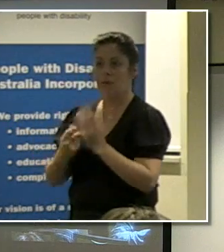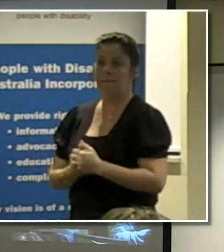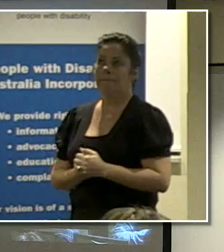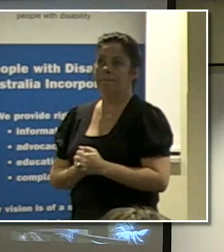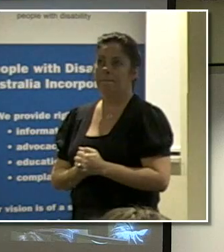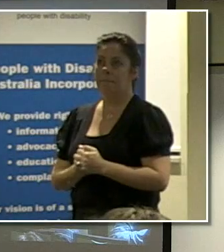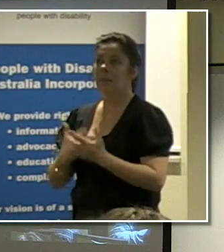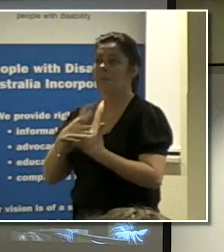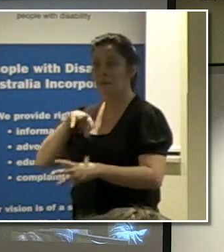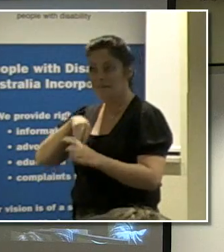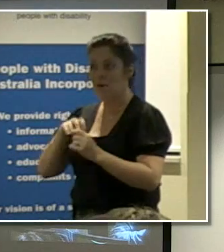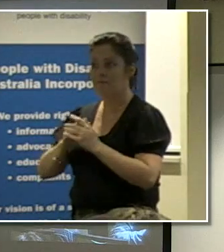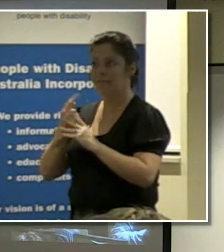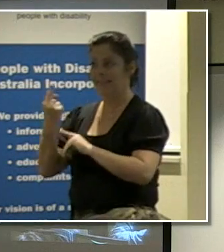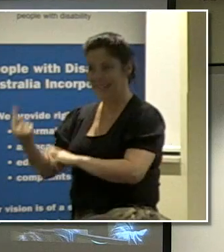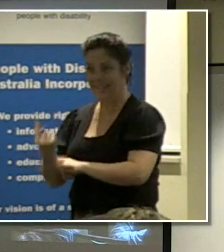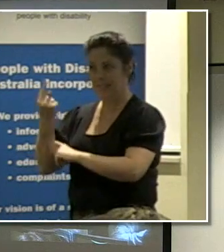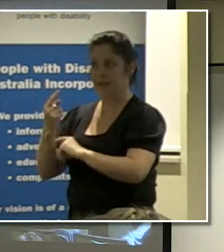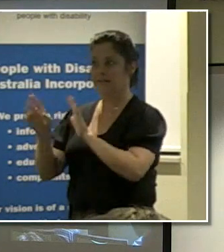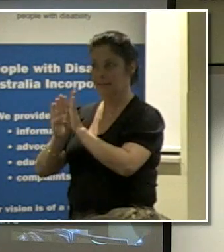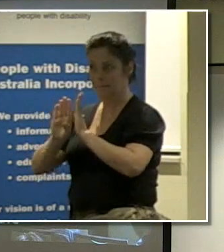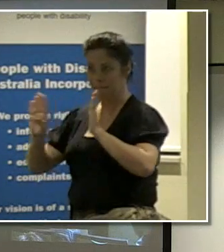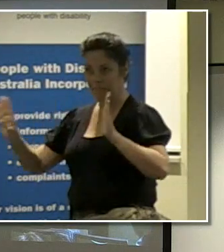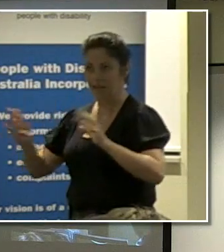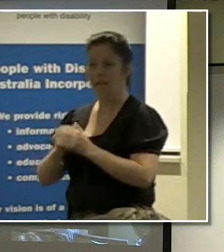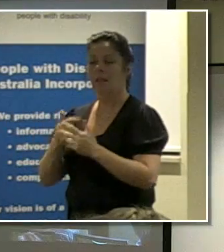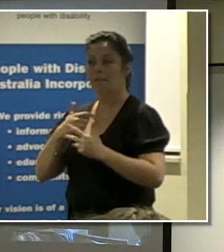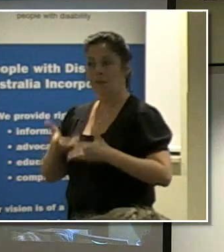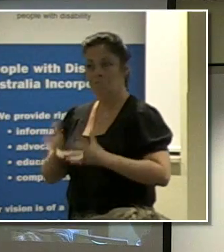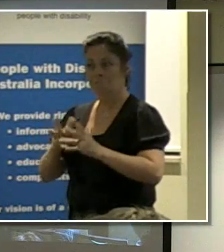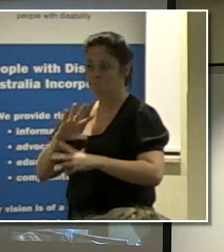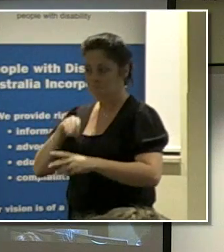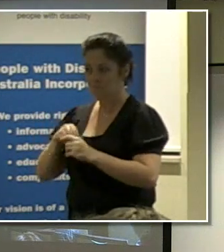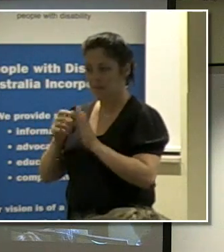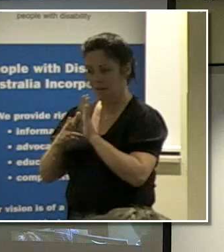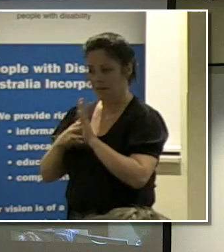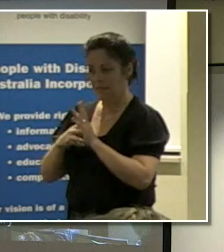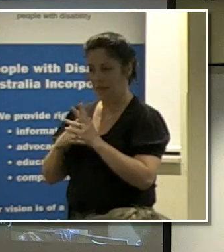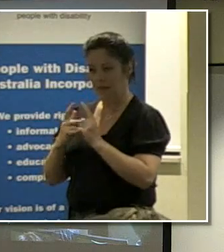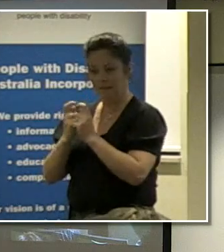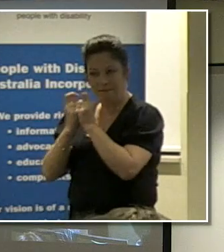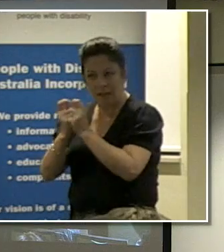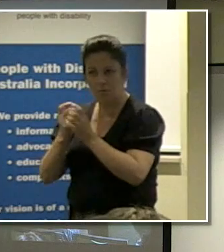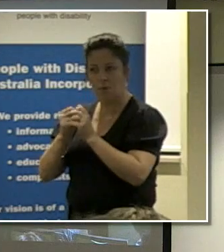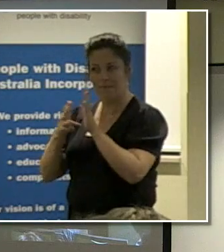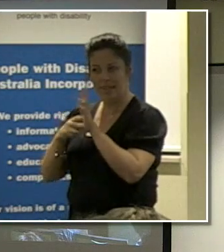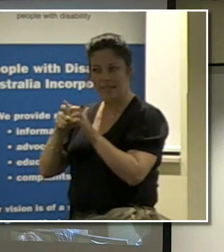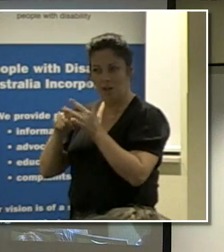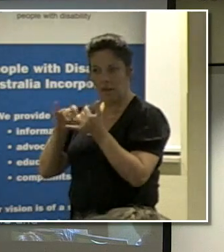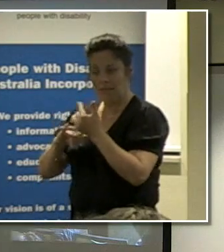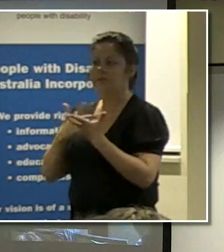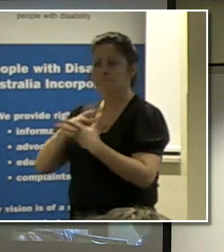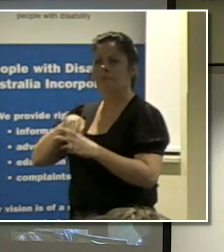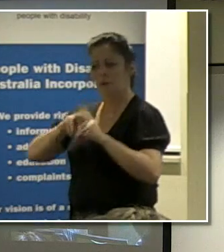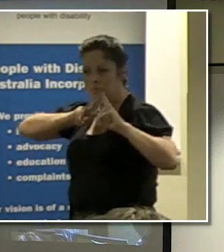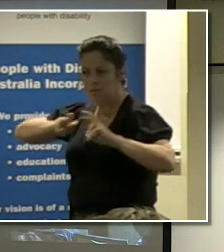advising the Productivity Commission in its inquiry into the feasibility of an NDIS, and as the initial chair and